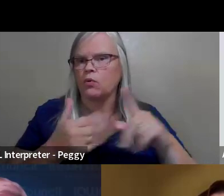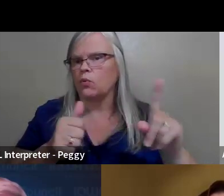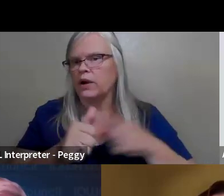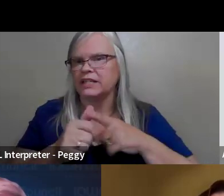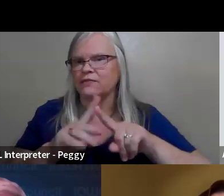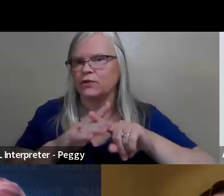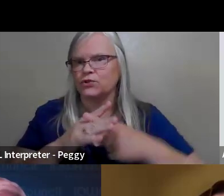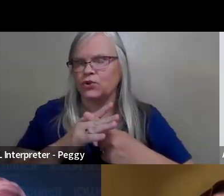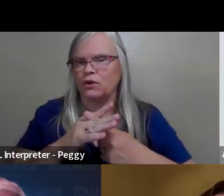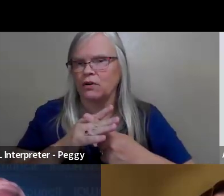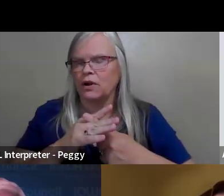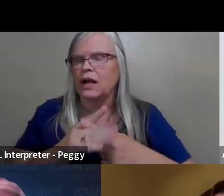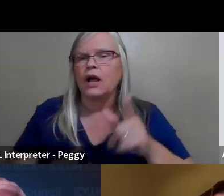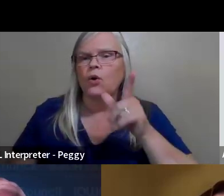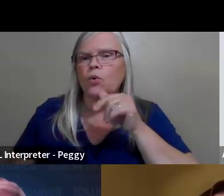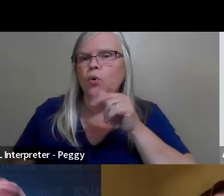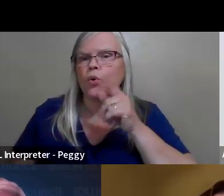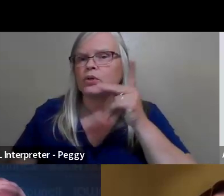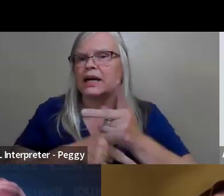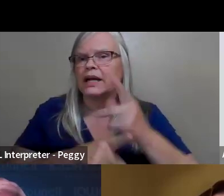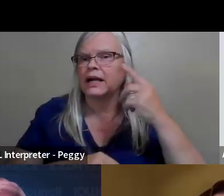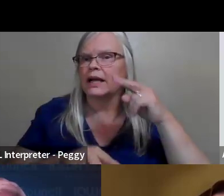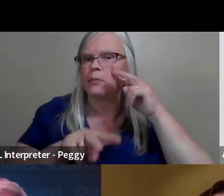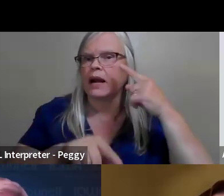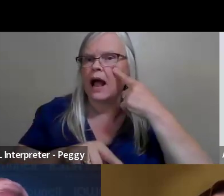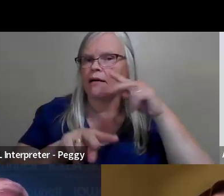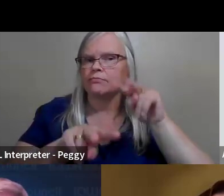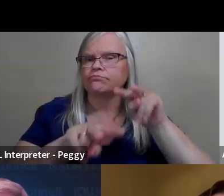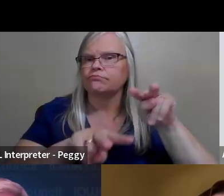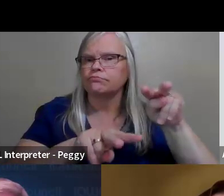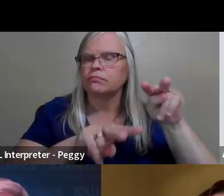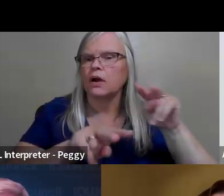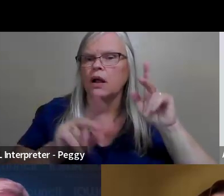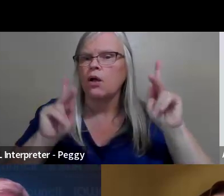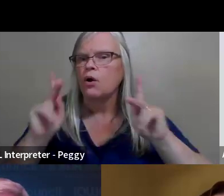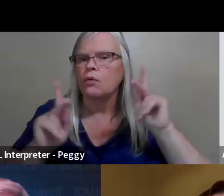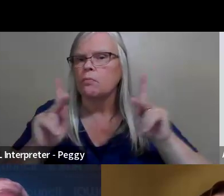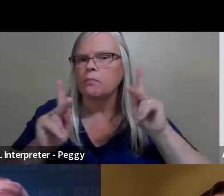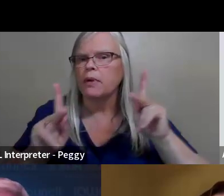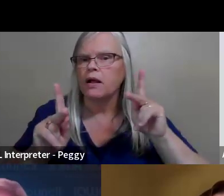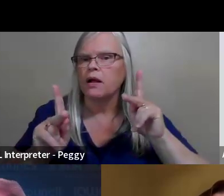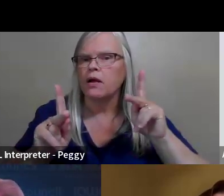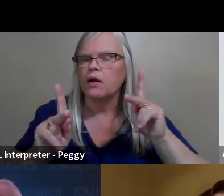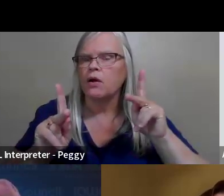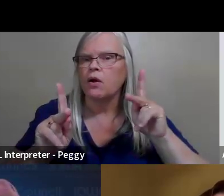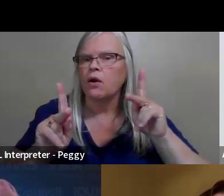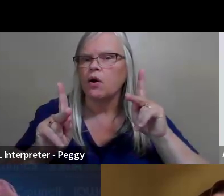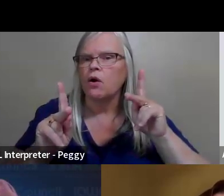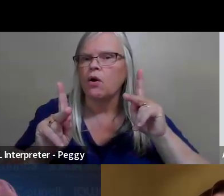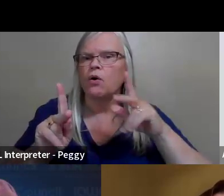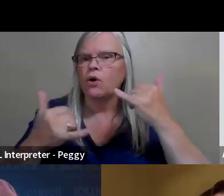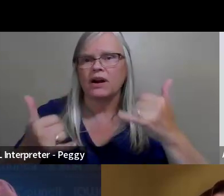implemented? And who is keeping track of people who are falling off the